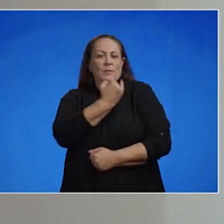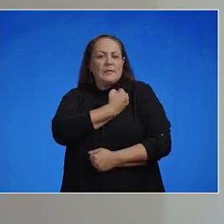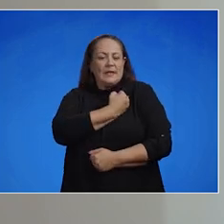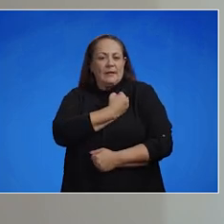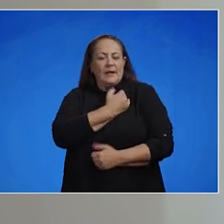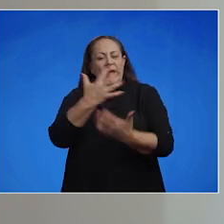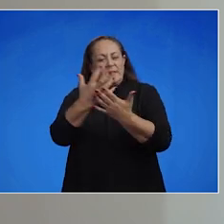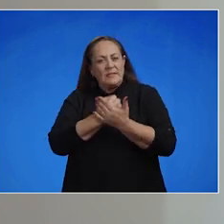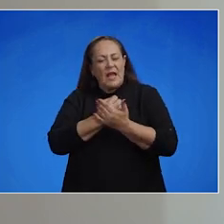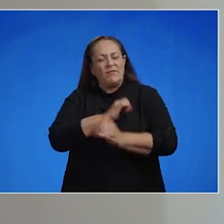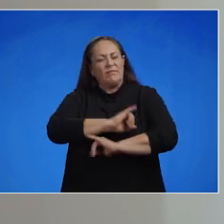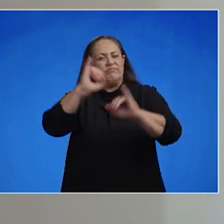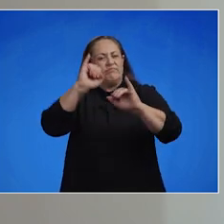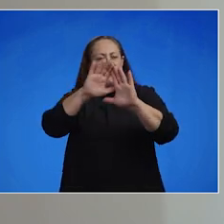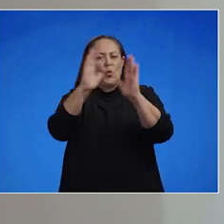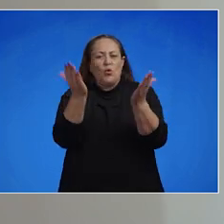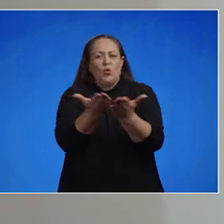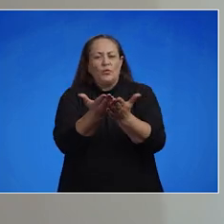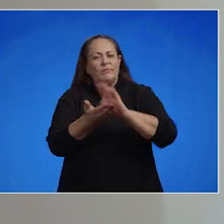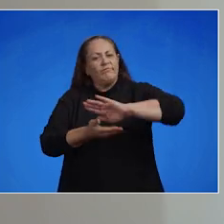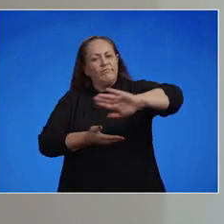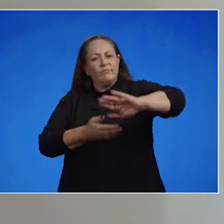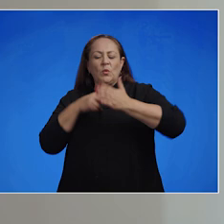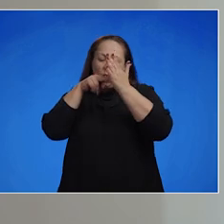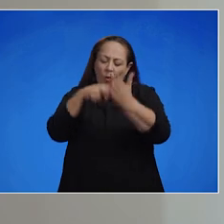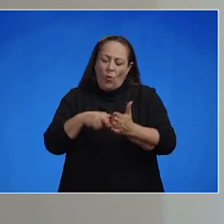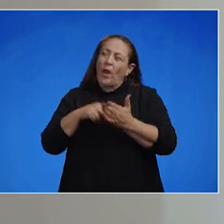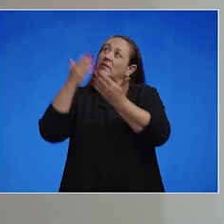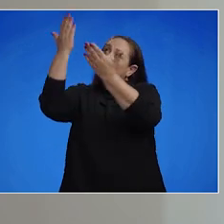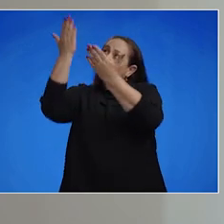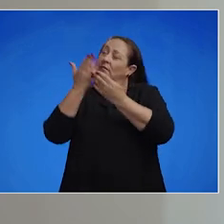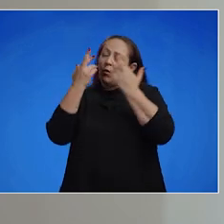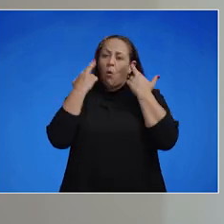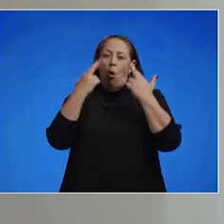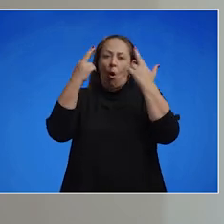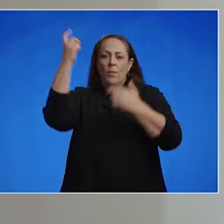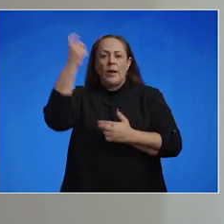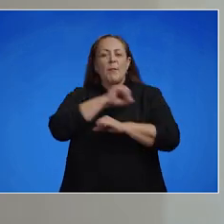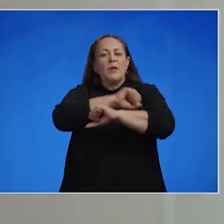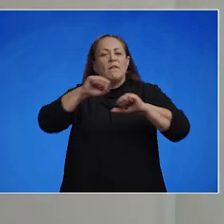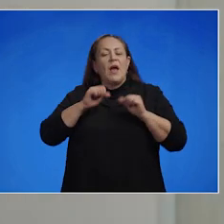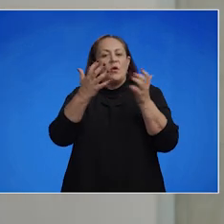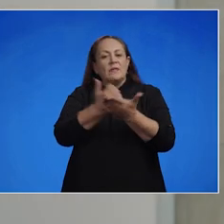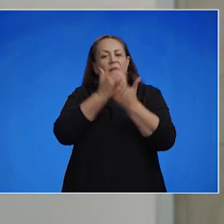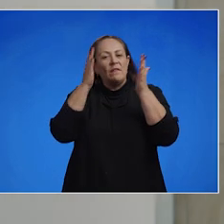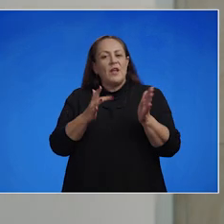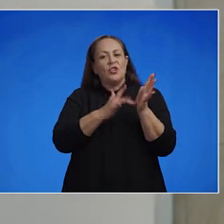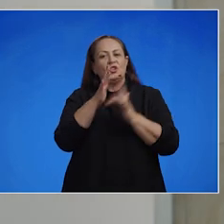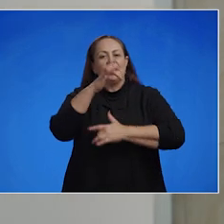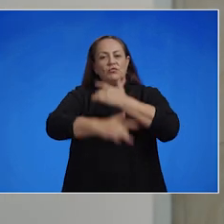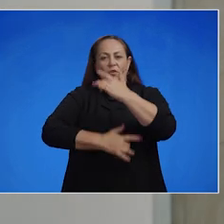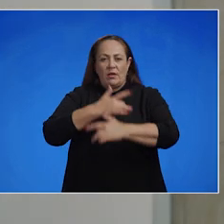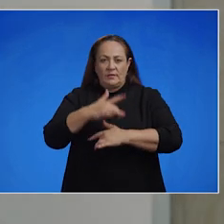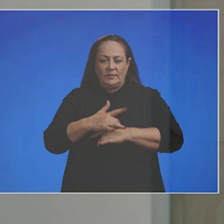free from sin and safe from all distress, as we await the blessed hope and the coming of our Saviour,